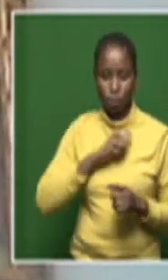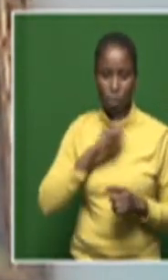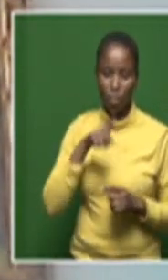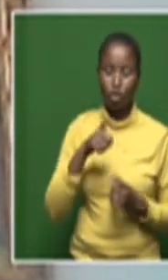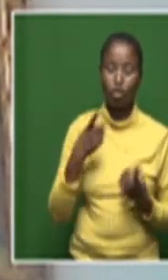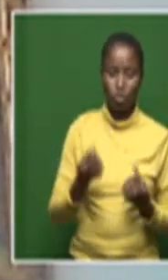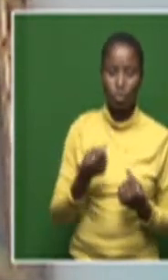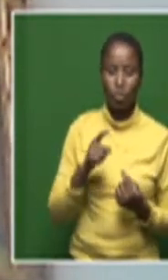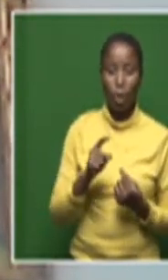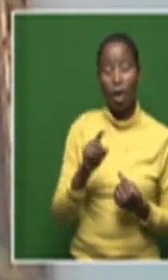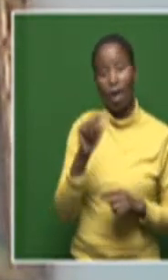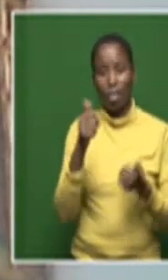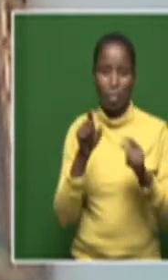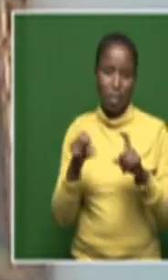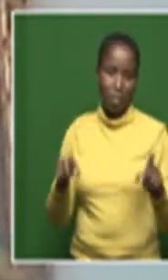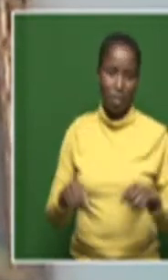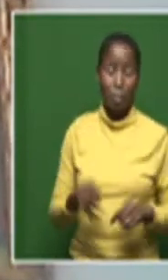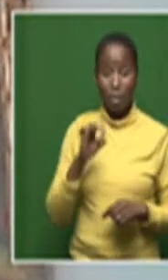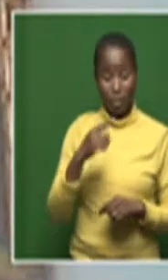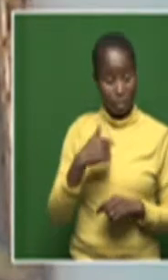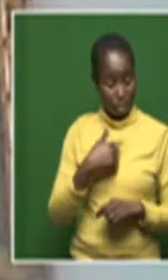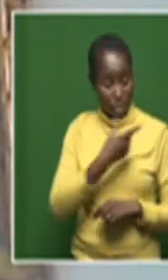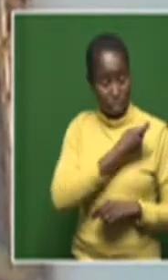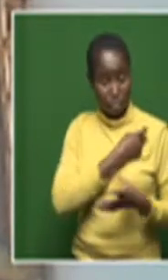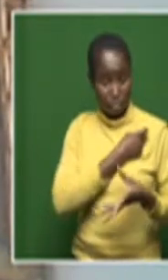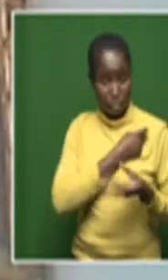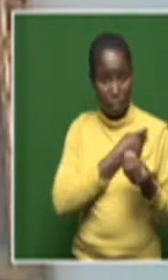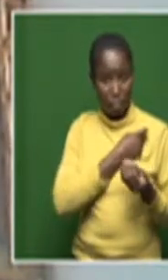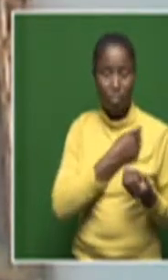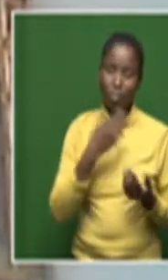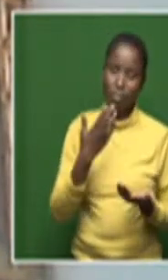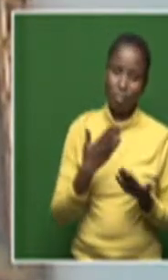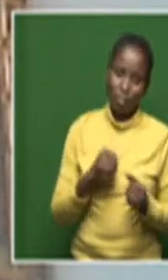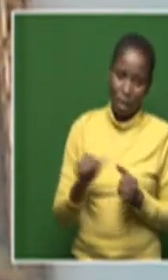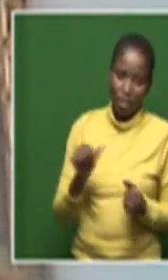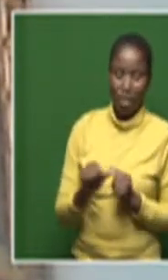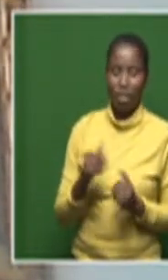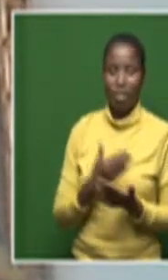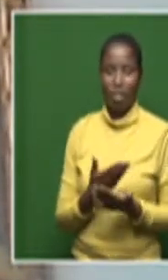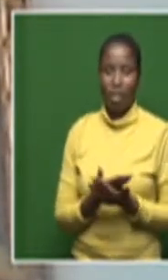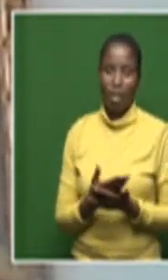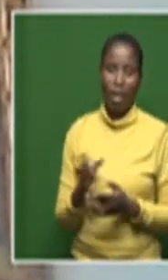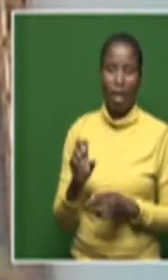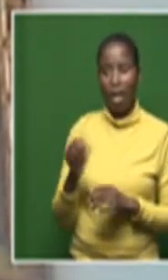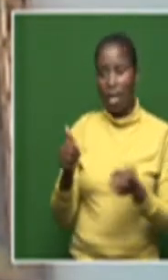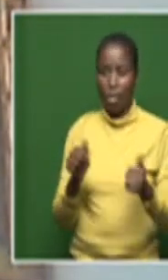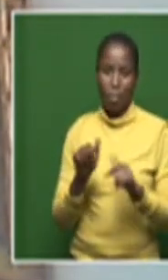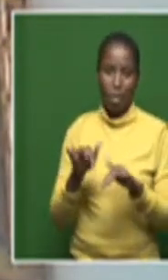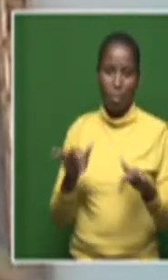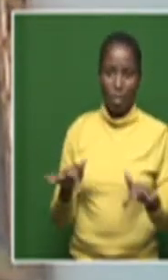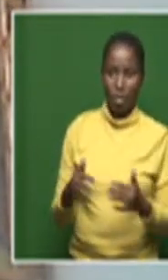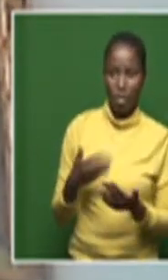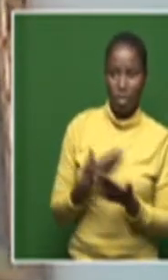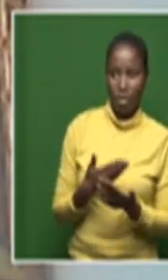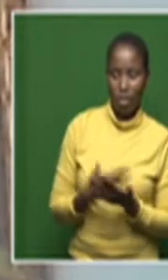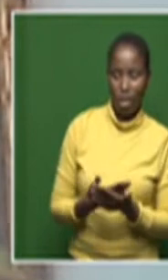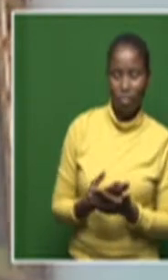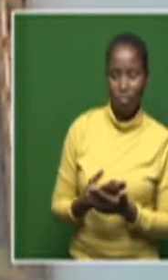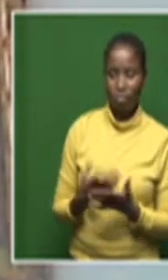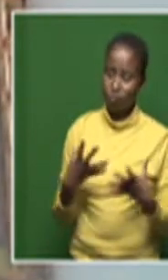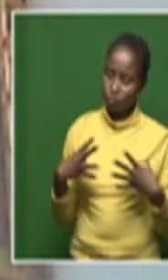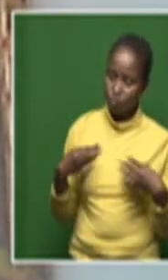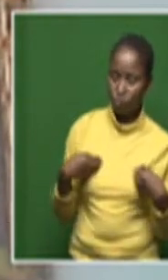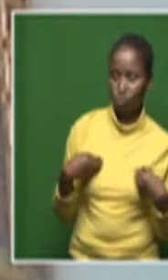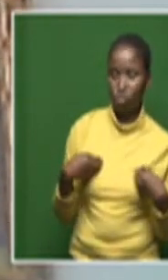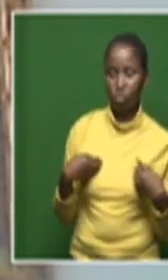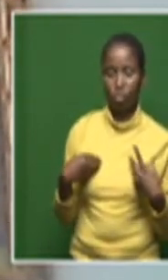people. So if I get vaccinated, at least there is a limited chance of others the other people close to me getting